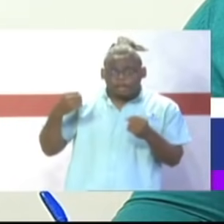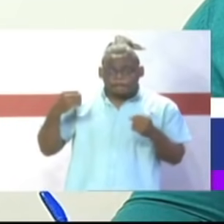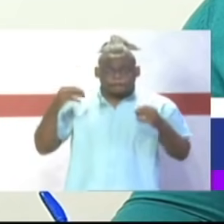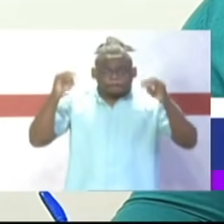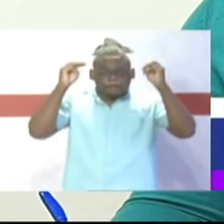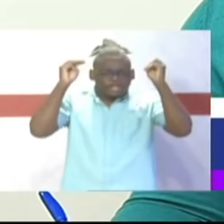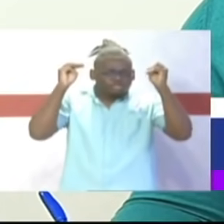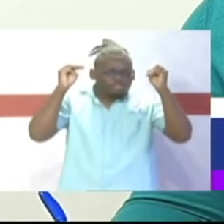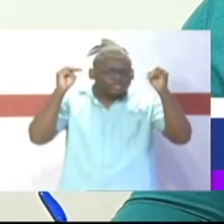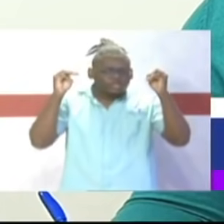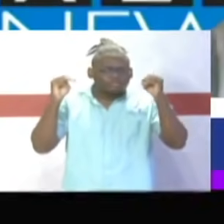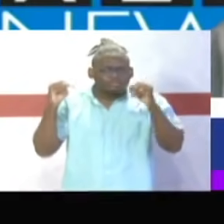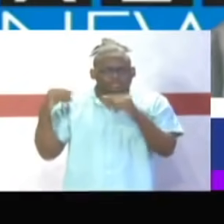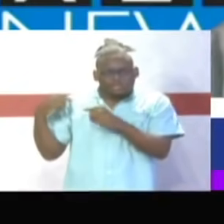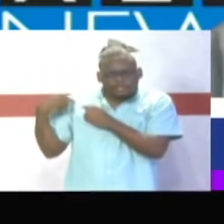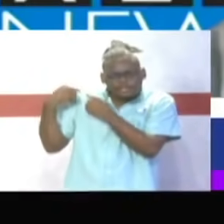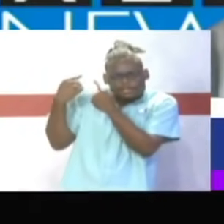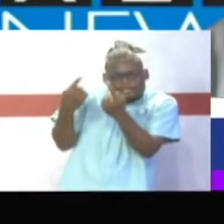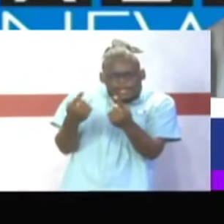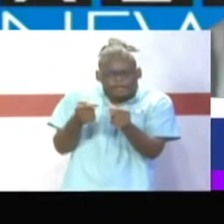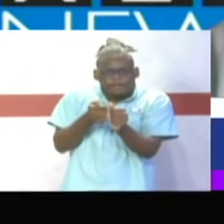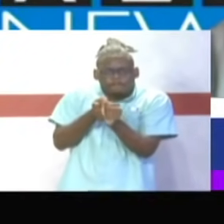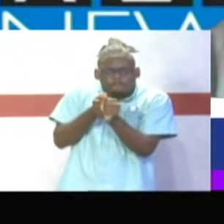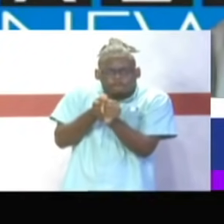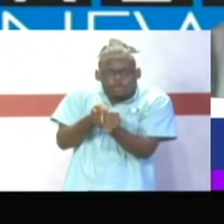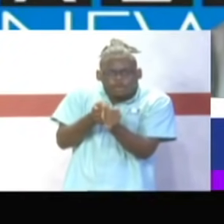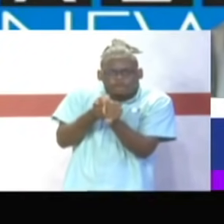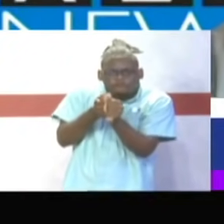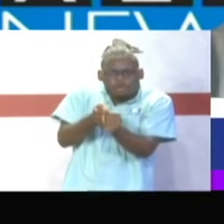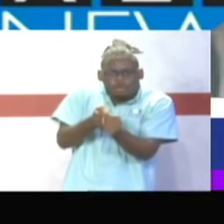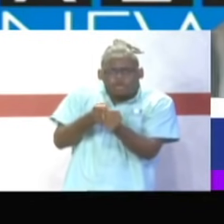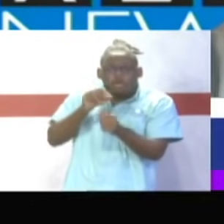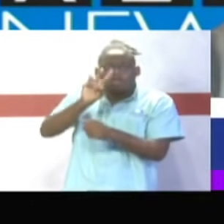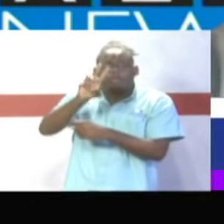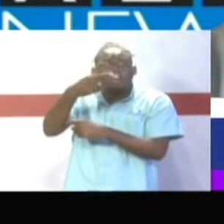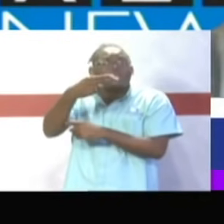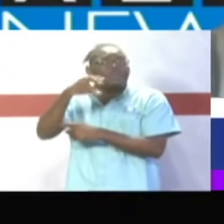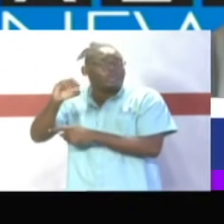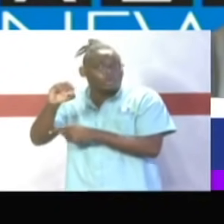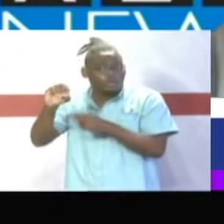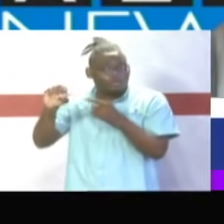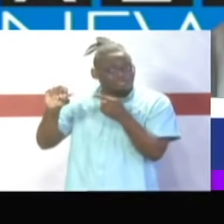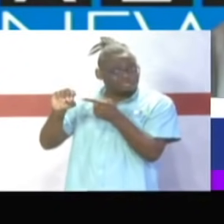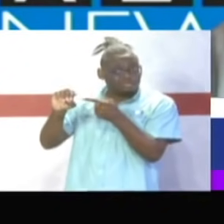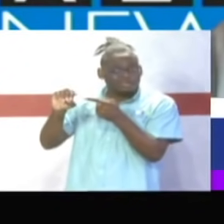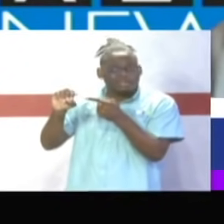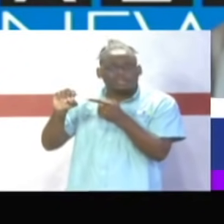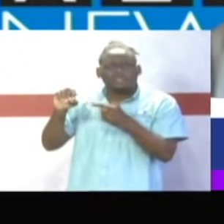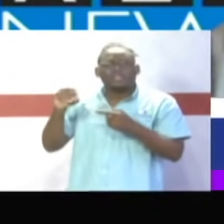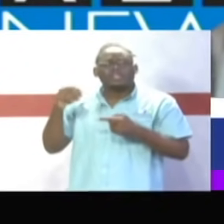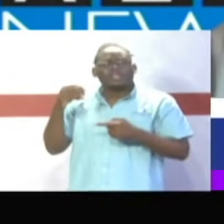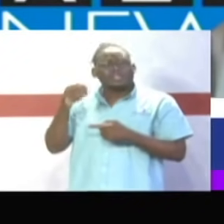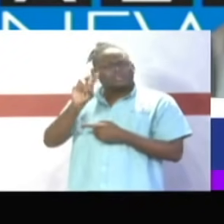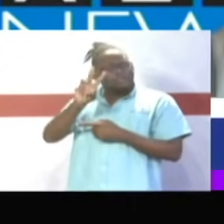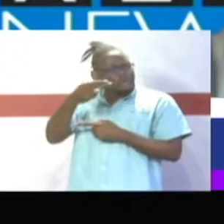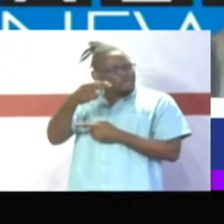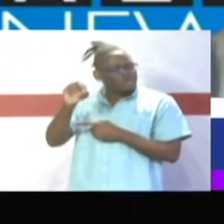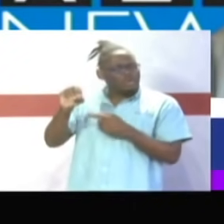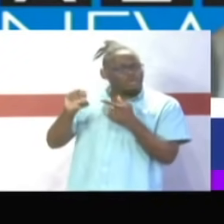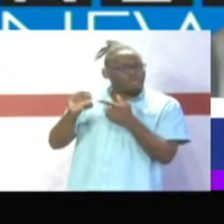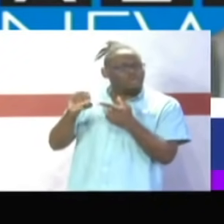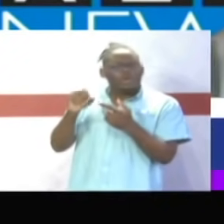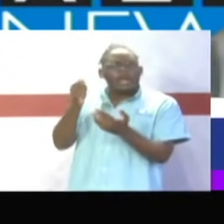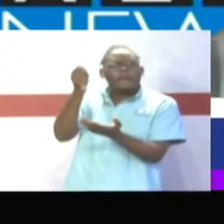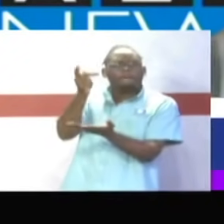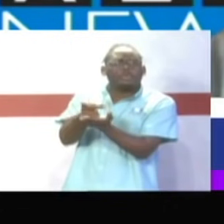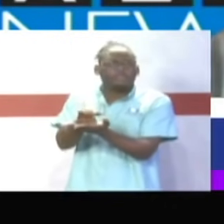stickler for following WHO guidelines, and I don't think that the WHO has approved booster shots yet. Can you say why